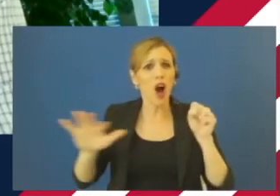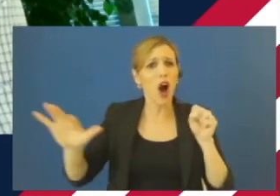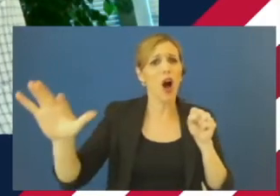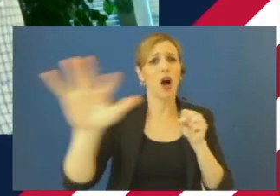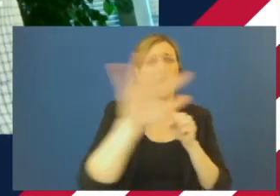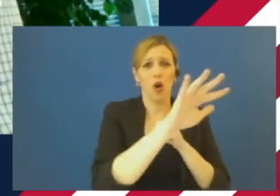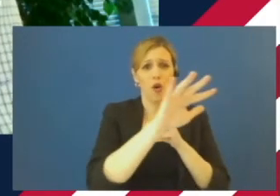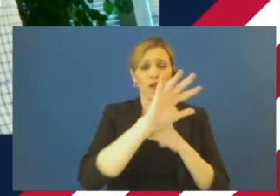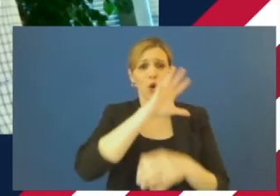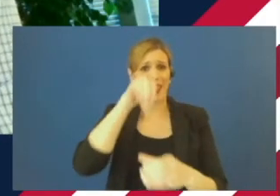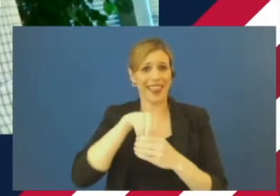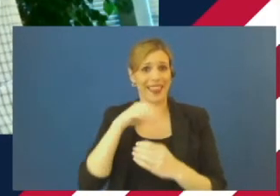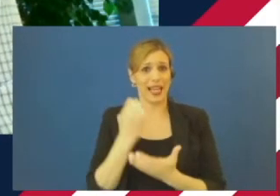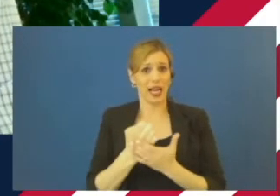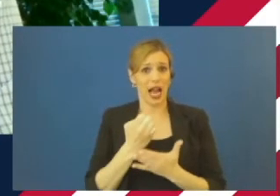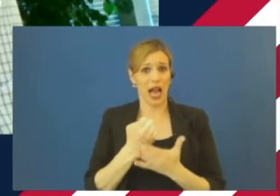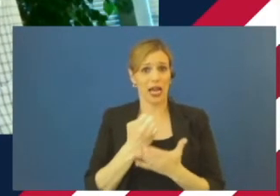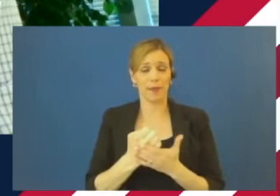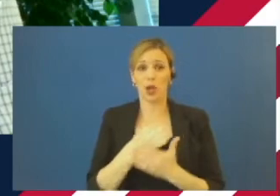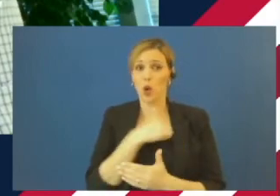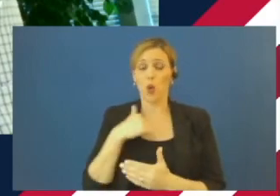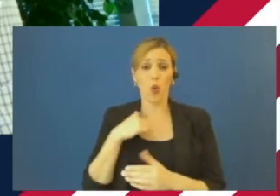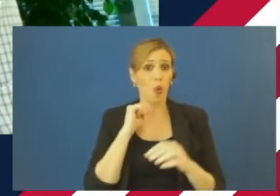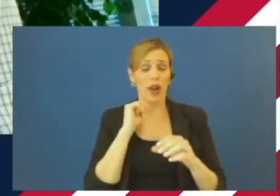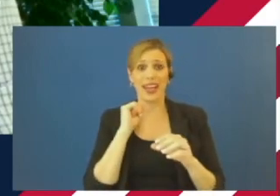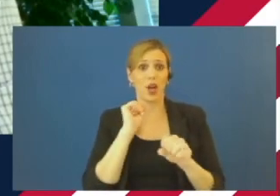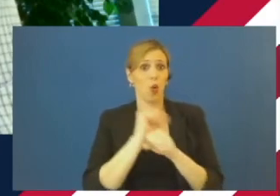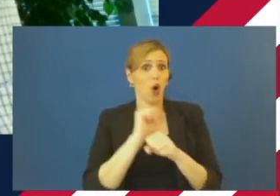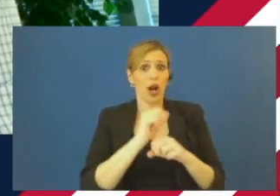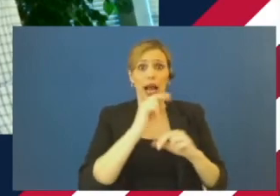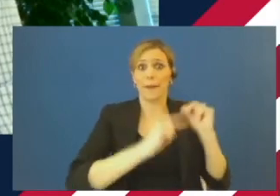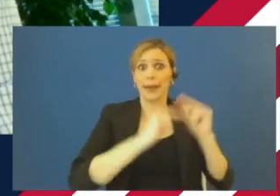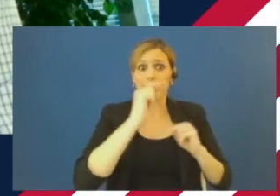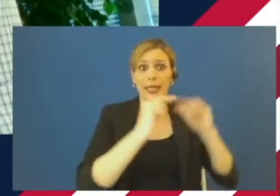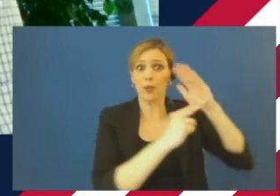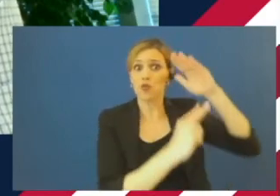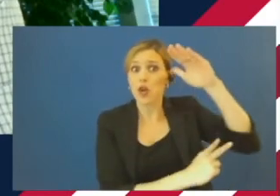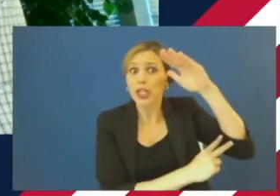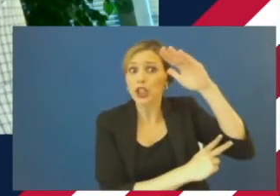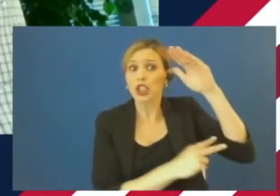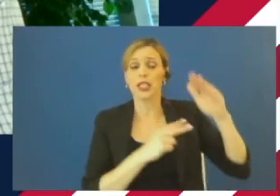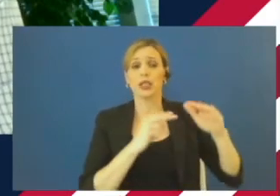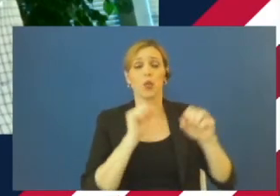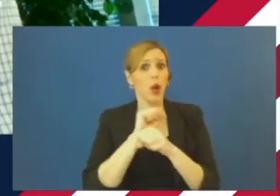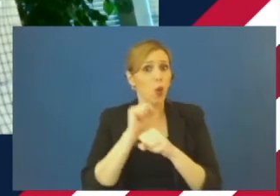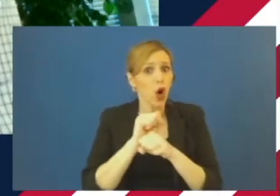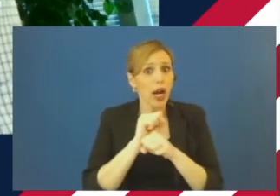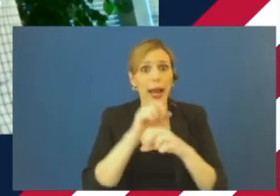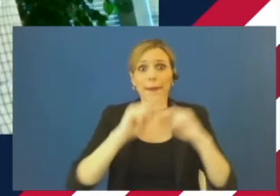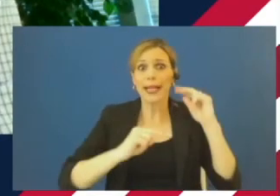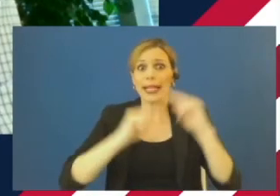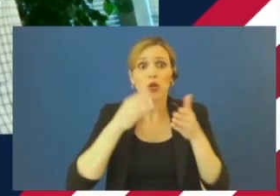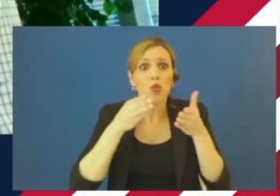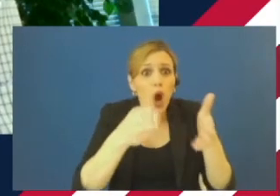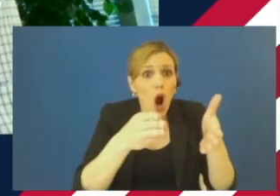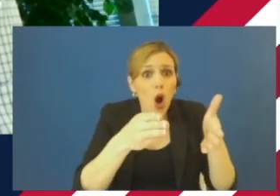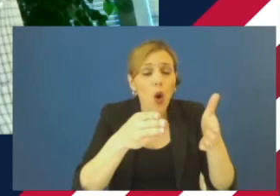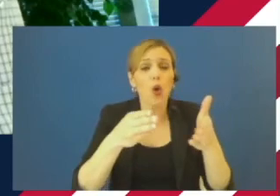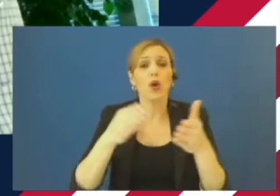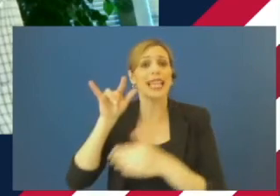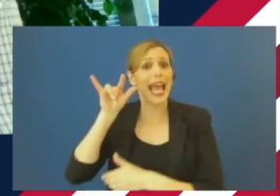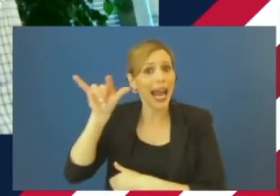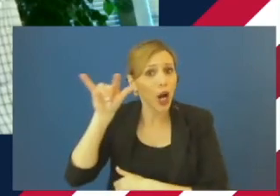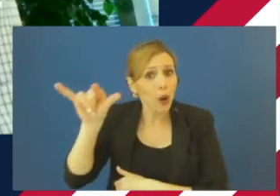in building bridges, roads, highways, schools, airports, affordable housing,